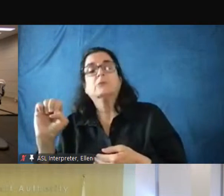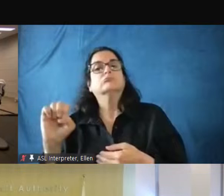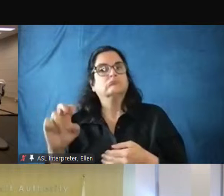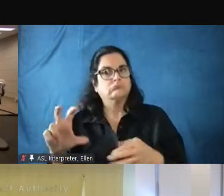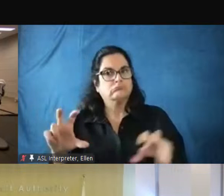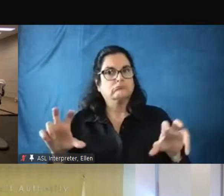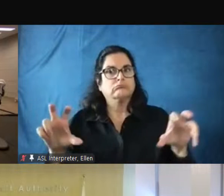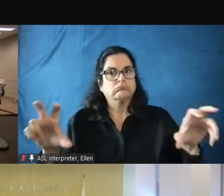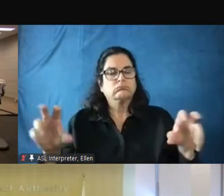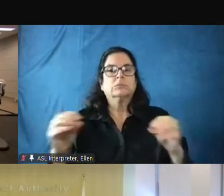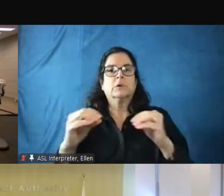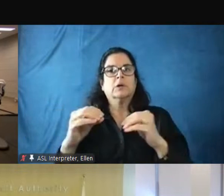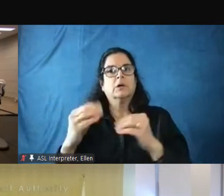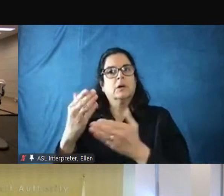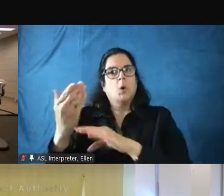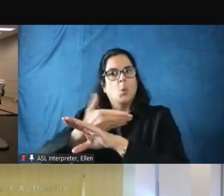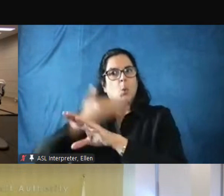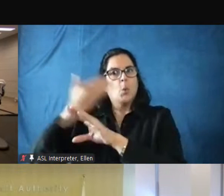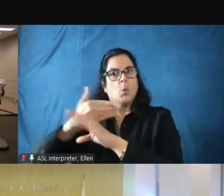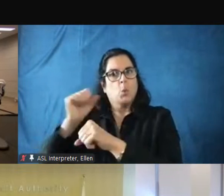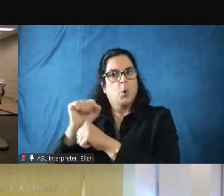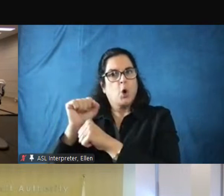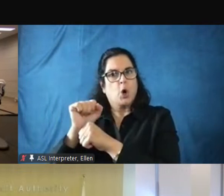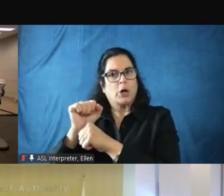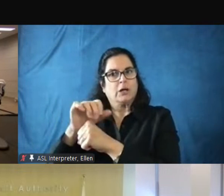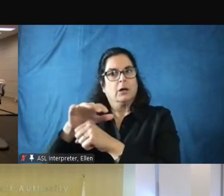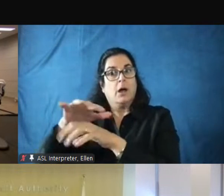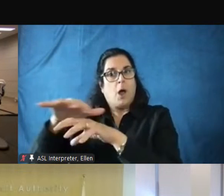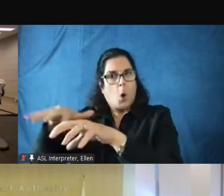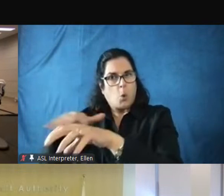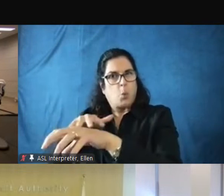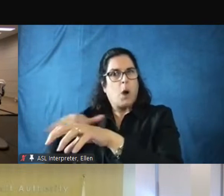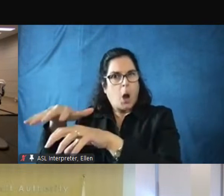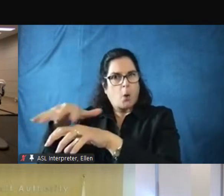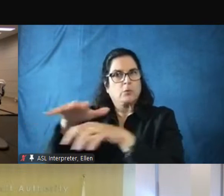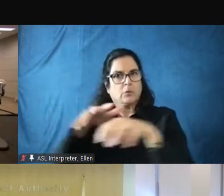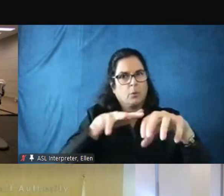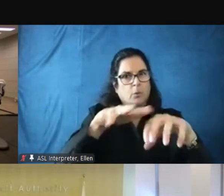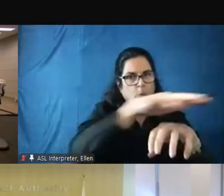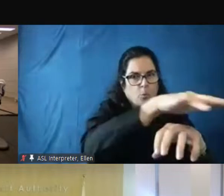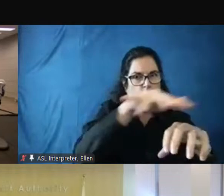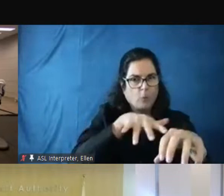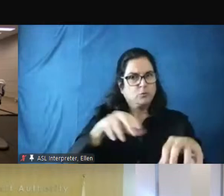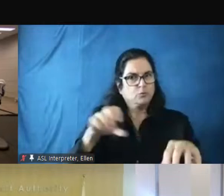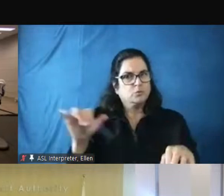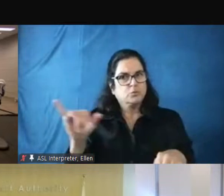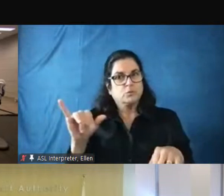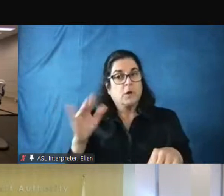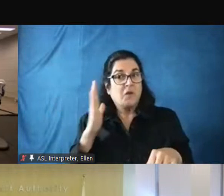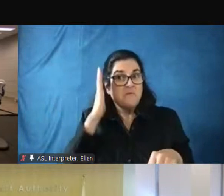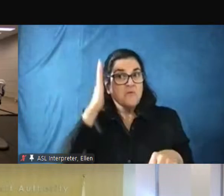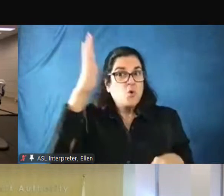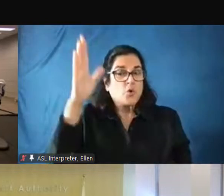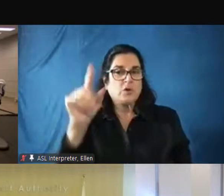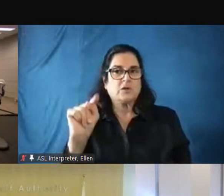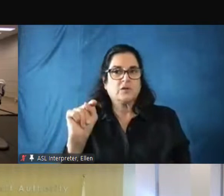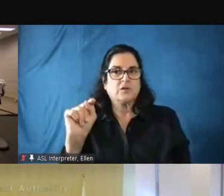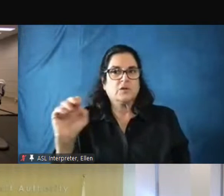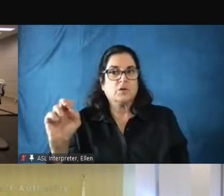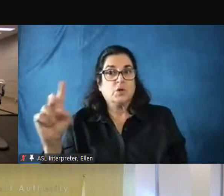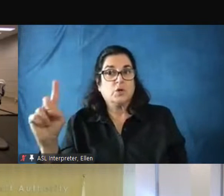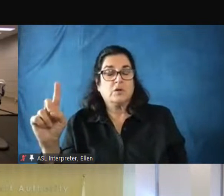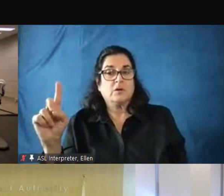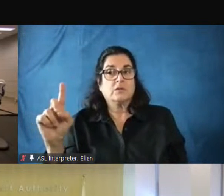around those areas. I think the real opportunity for future TOD growth is not necessarily around our